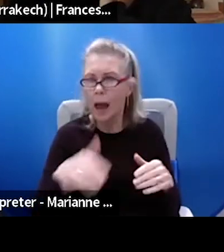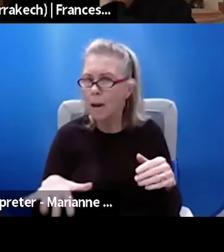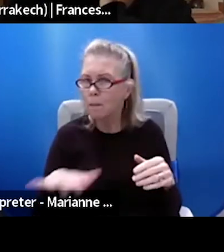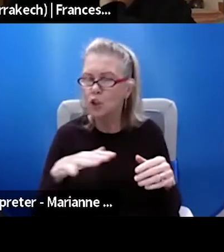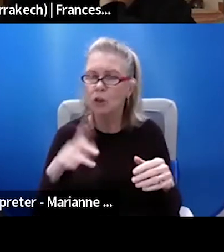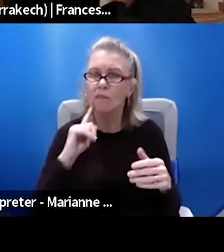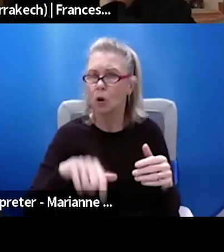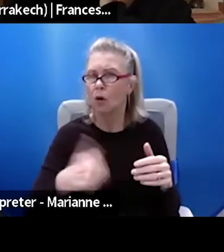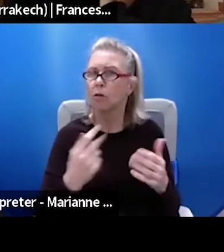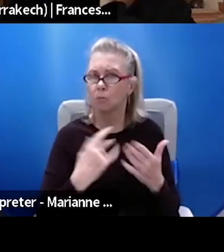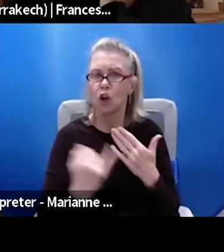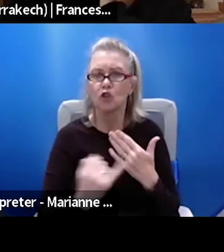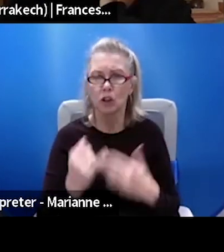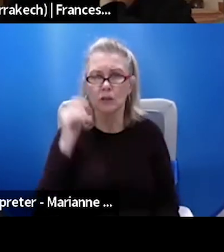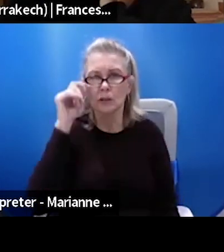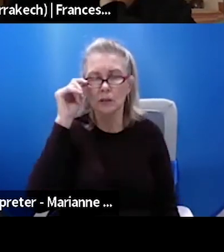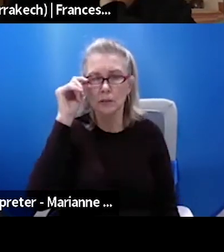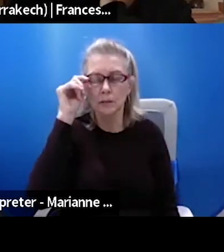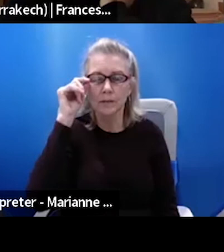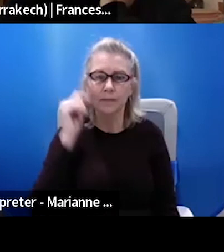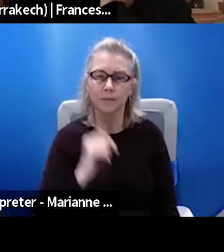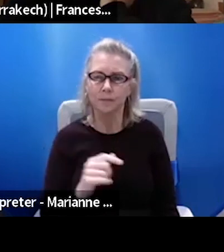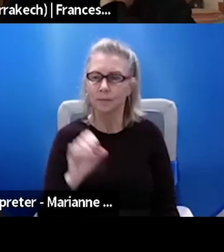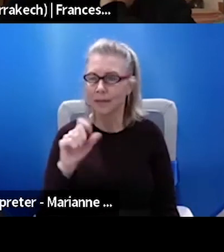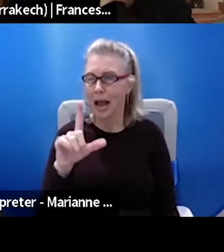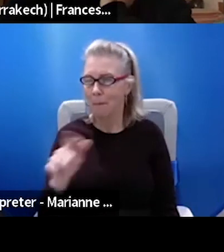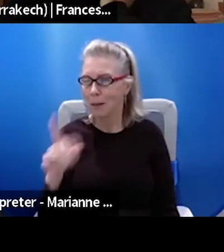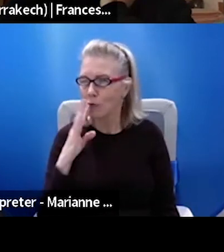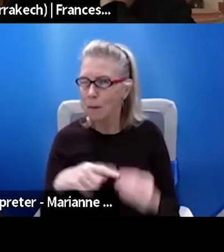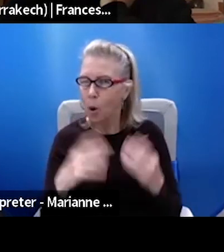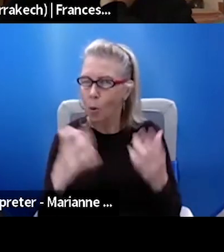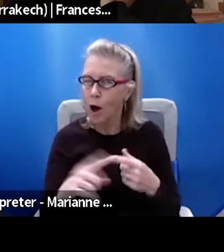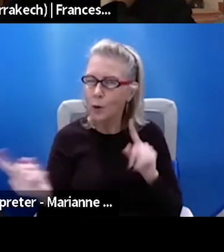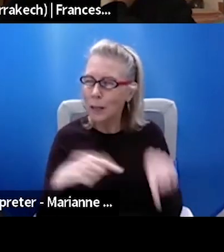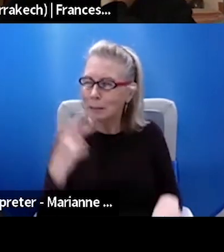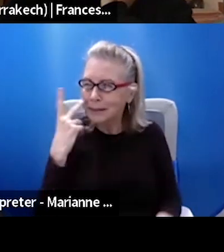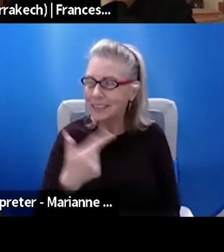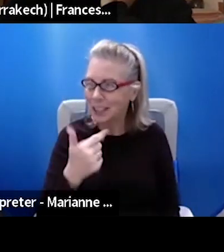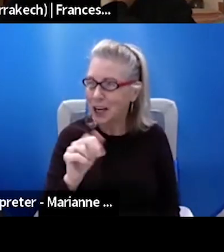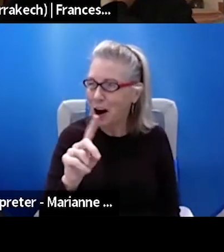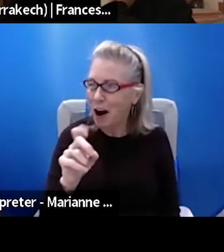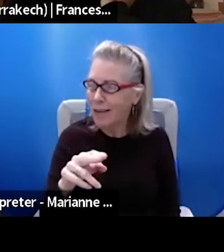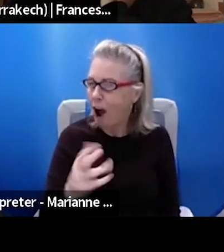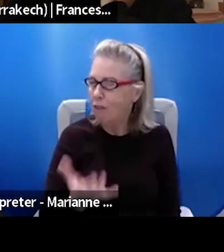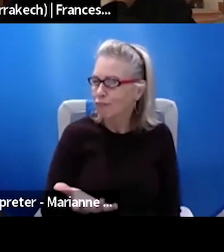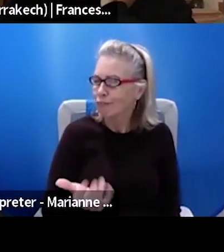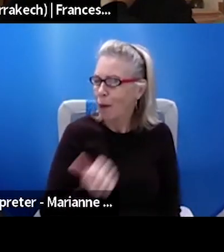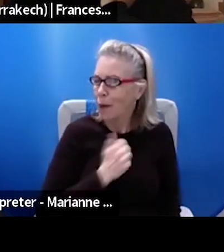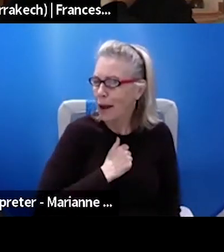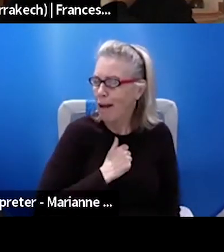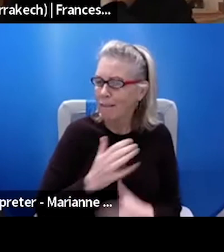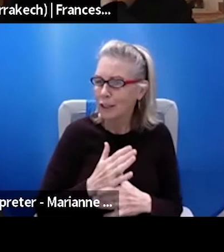other projects, I would, Emily talked about wanting to come see the garden, but, I would love an exchange between